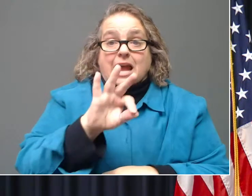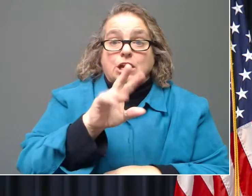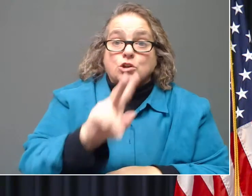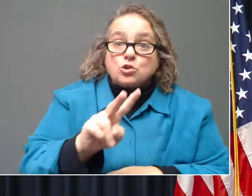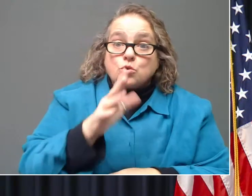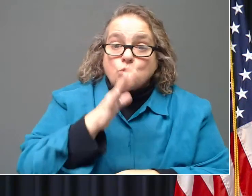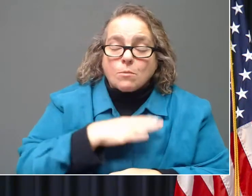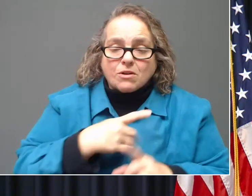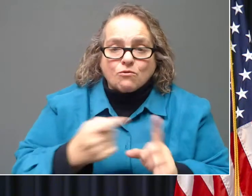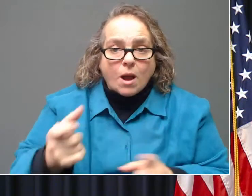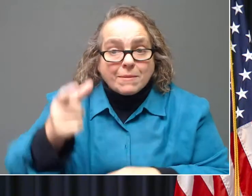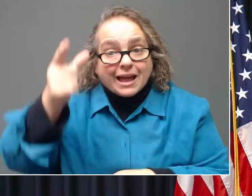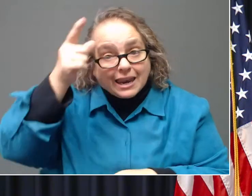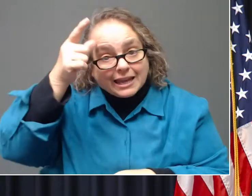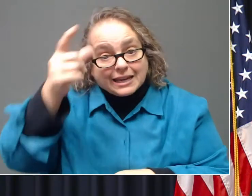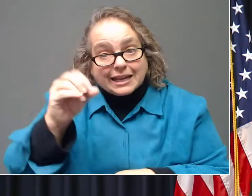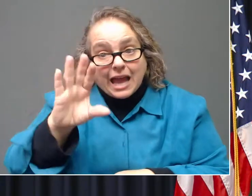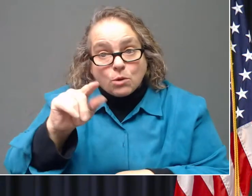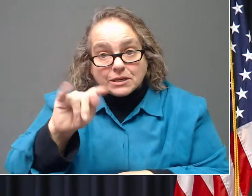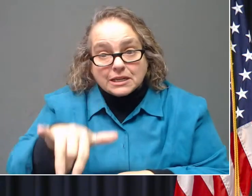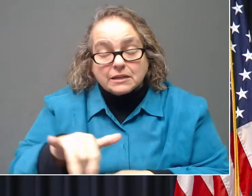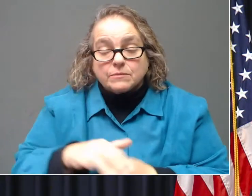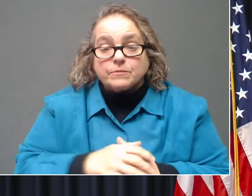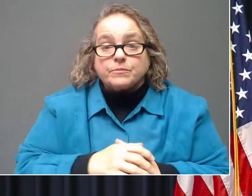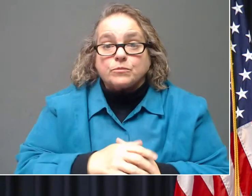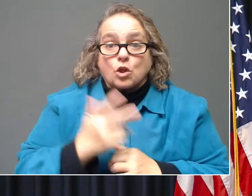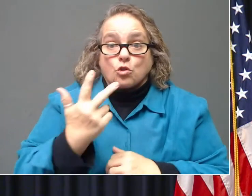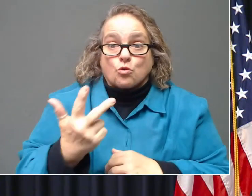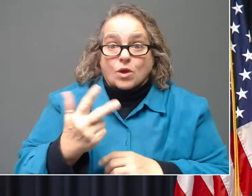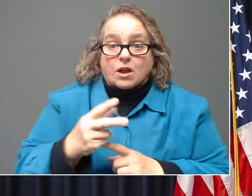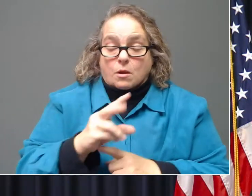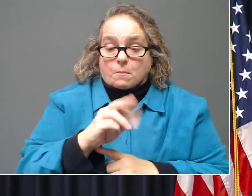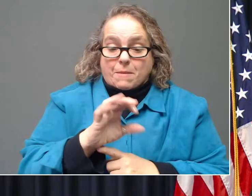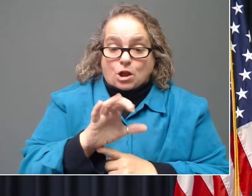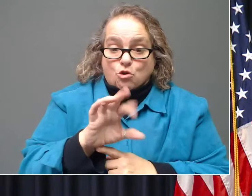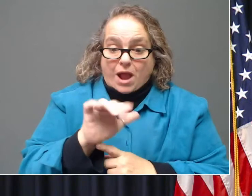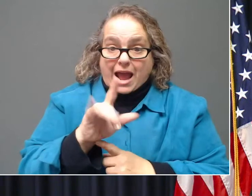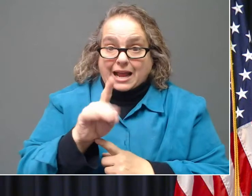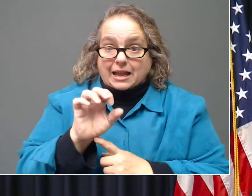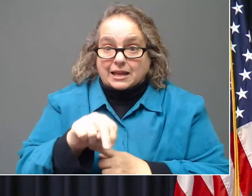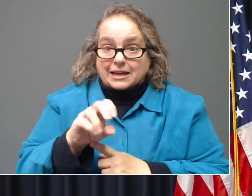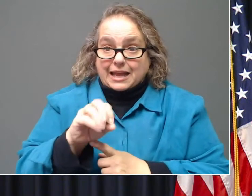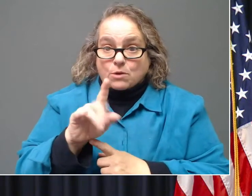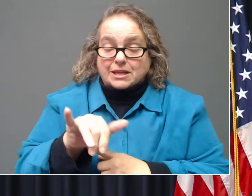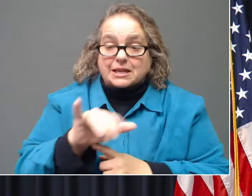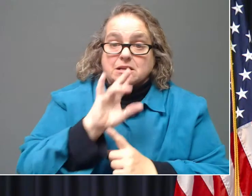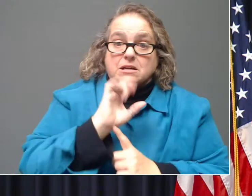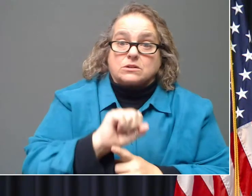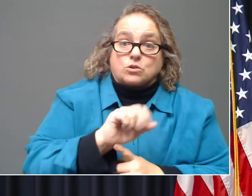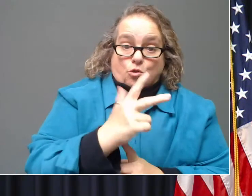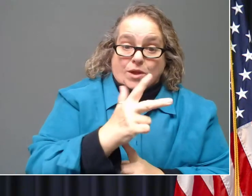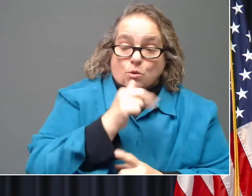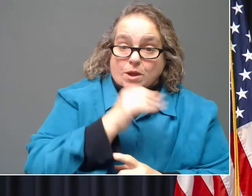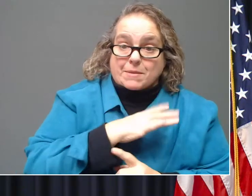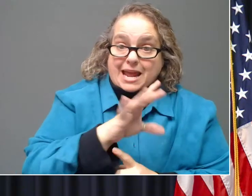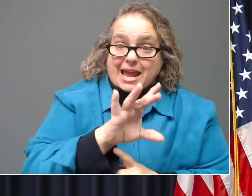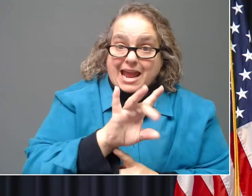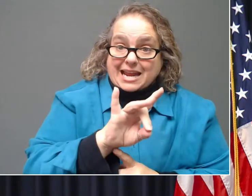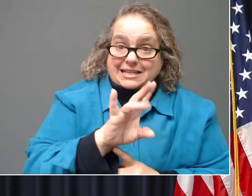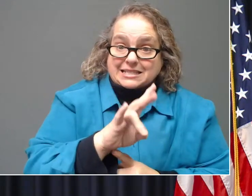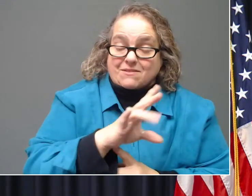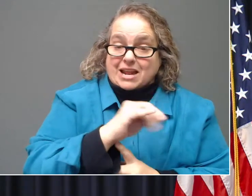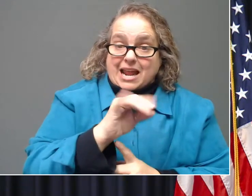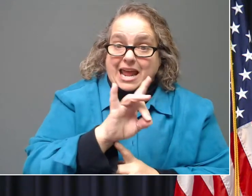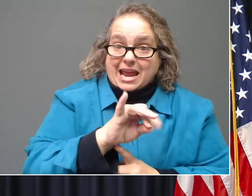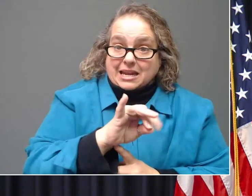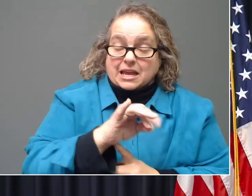County, 3 McCracken County residents, 2 women ages 77 and 80, and a man age